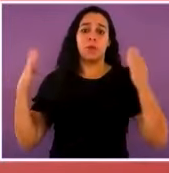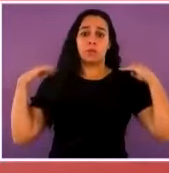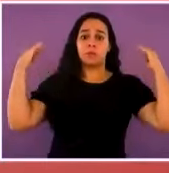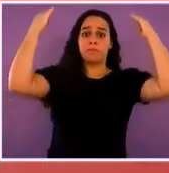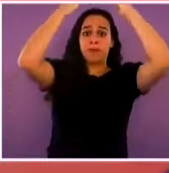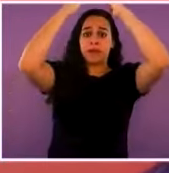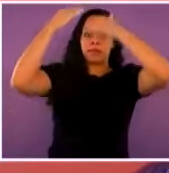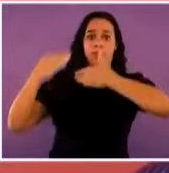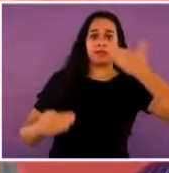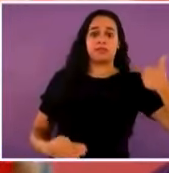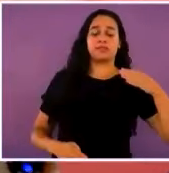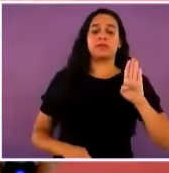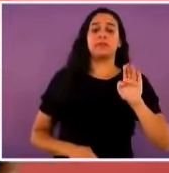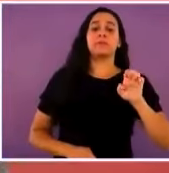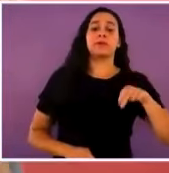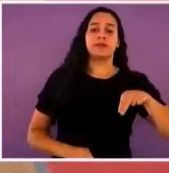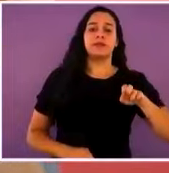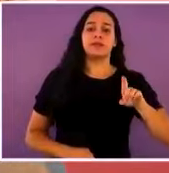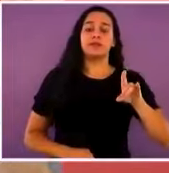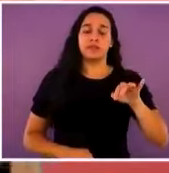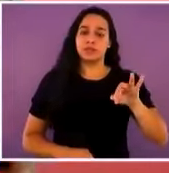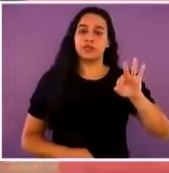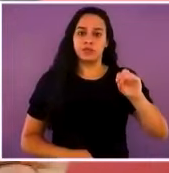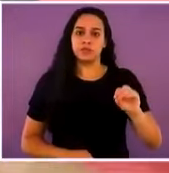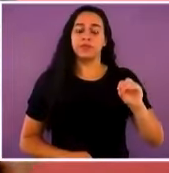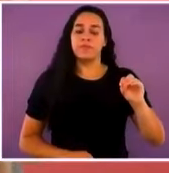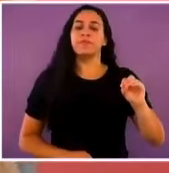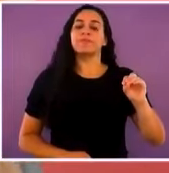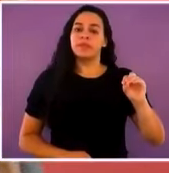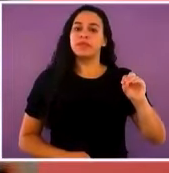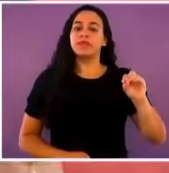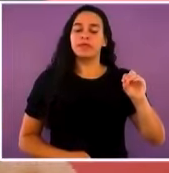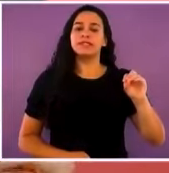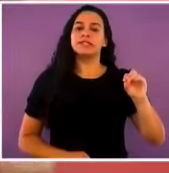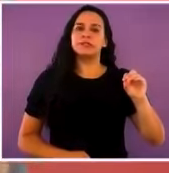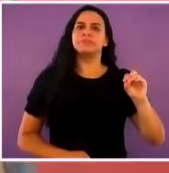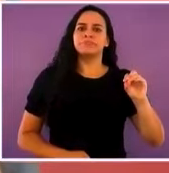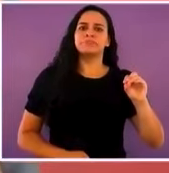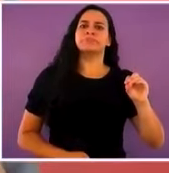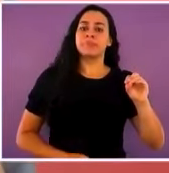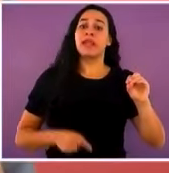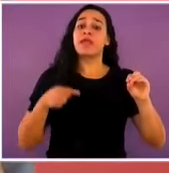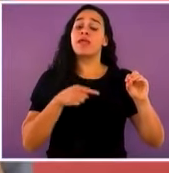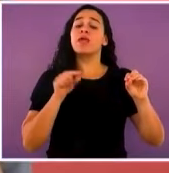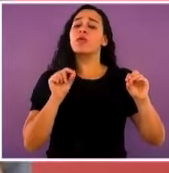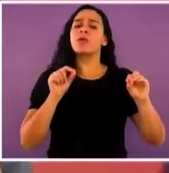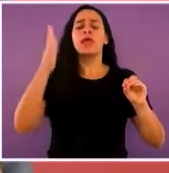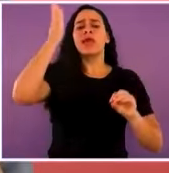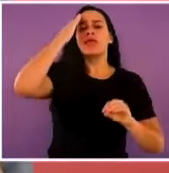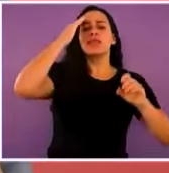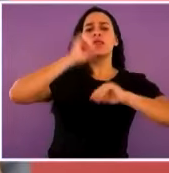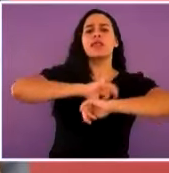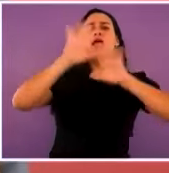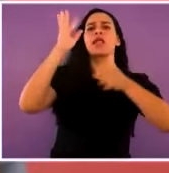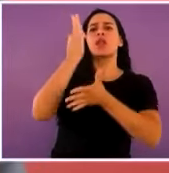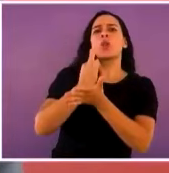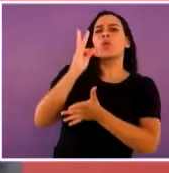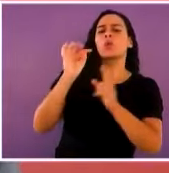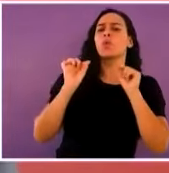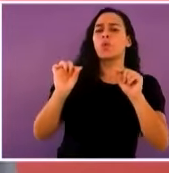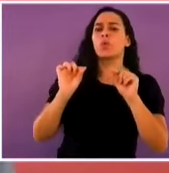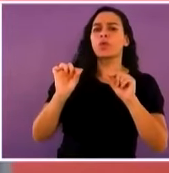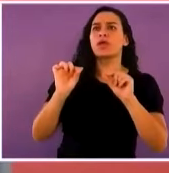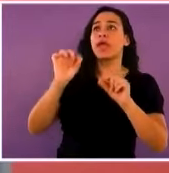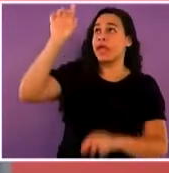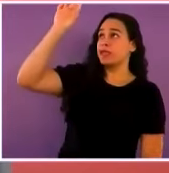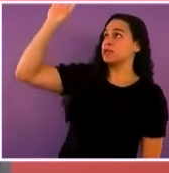Papa Benedito. He understood theology as a top-down kind of process. Ele entendia a teologia como algo que vem de cima